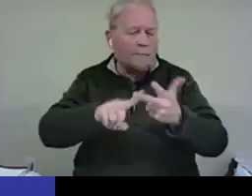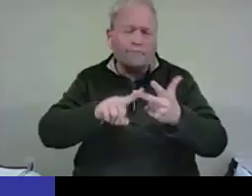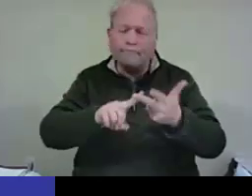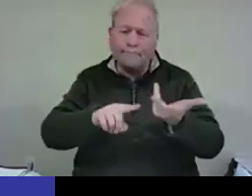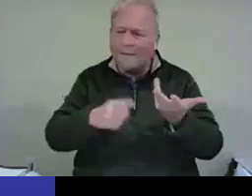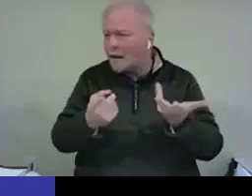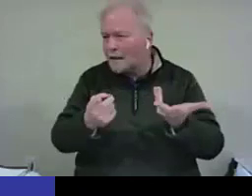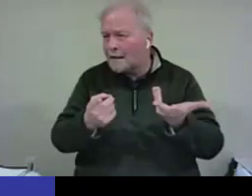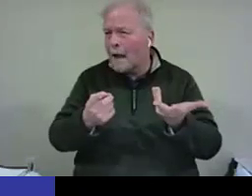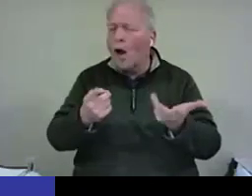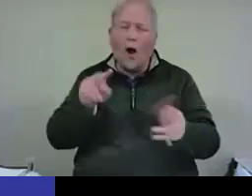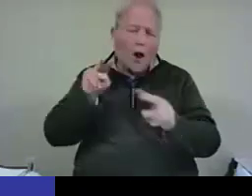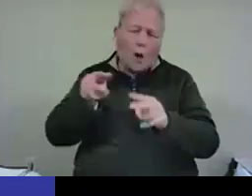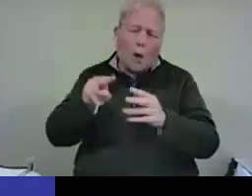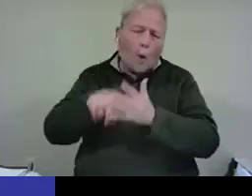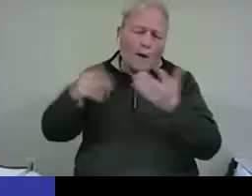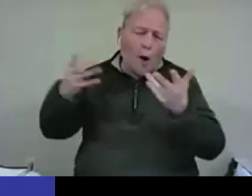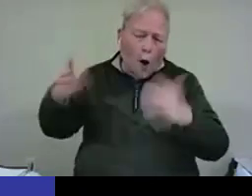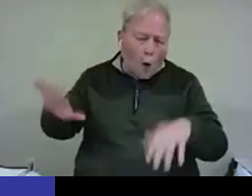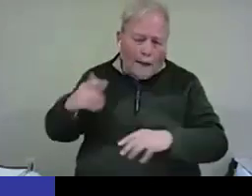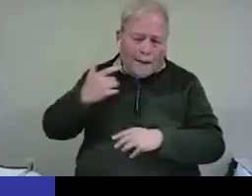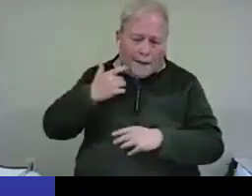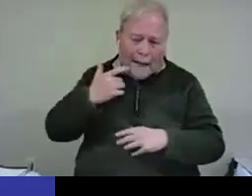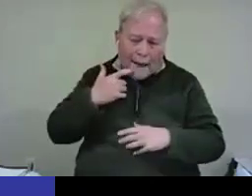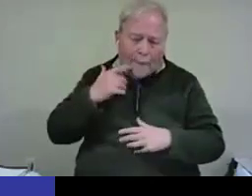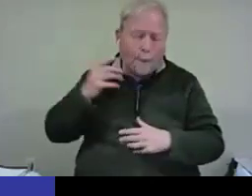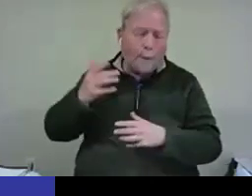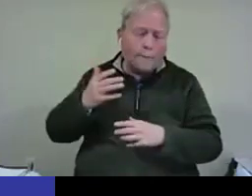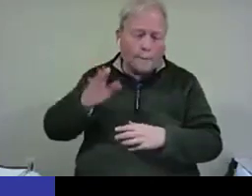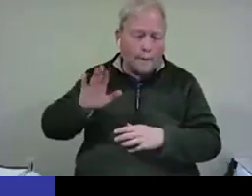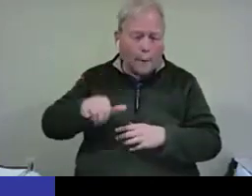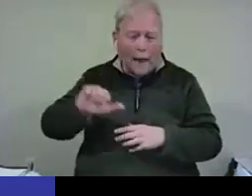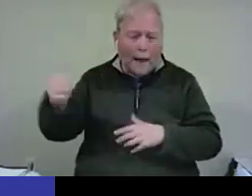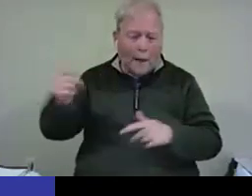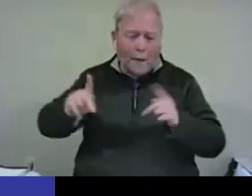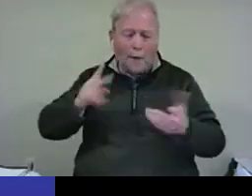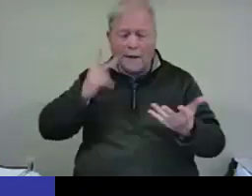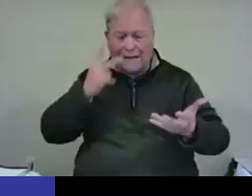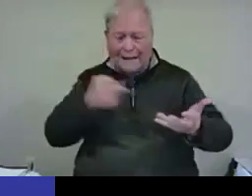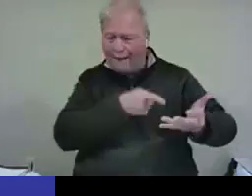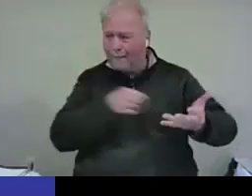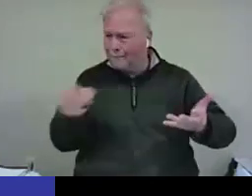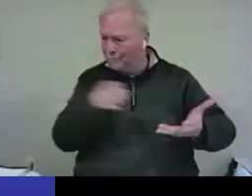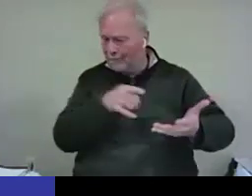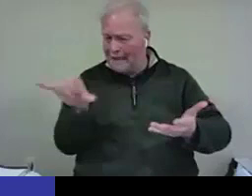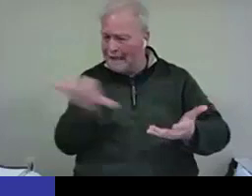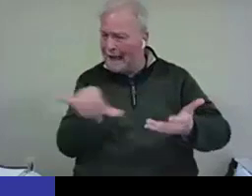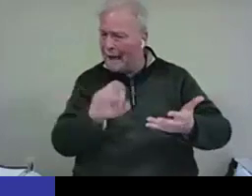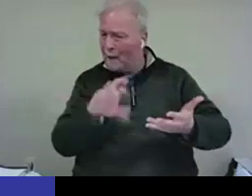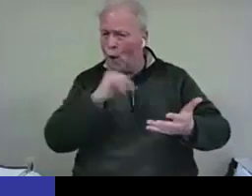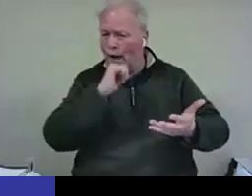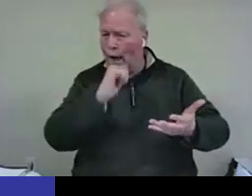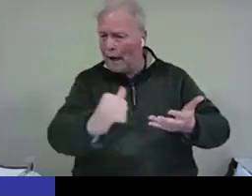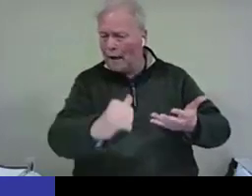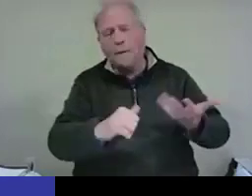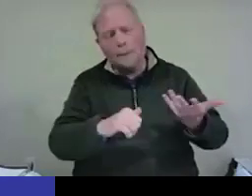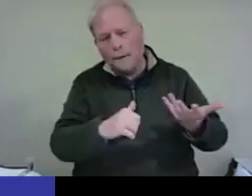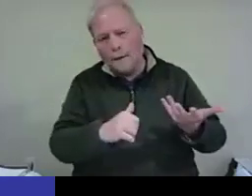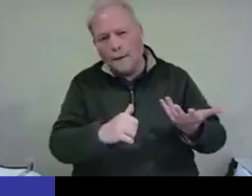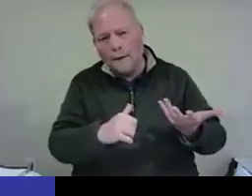disconfirm characteristics that were identified by other sources, other interviews, or standardized rating scales, or your observations.